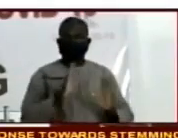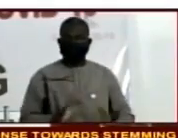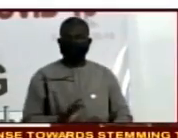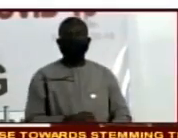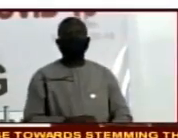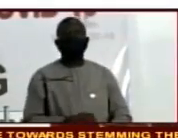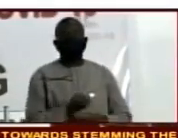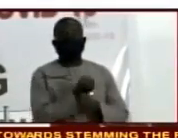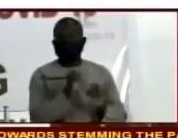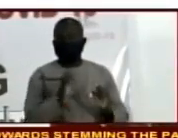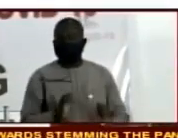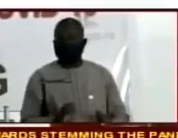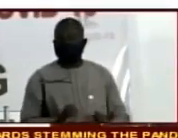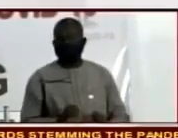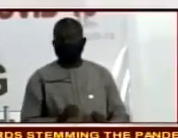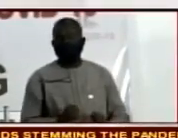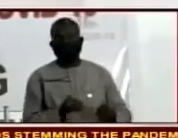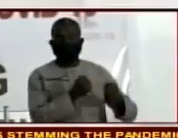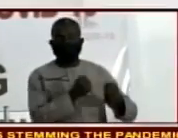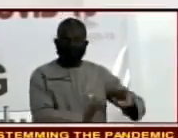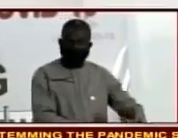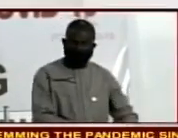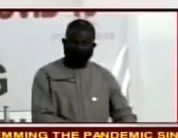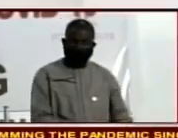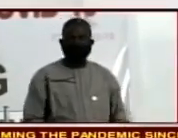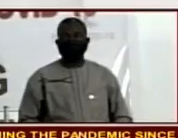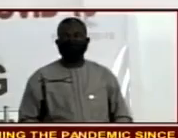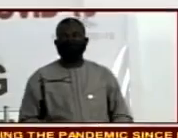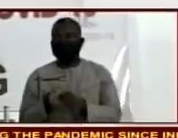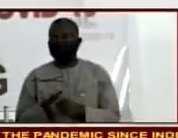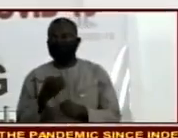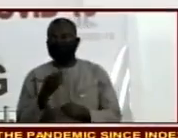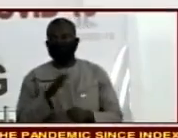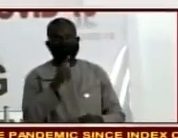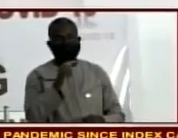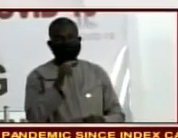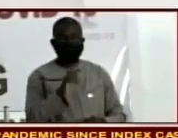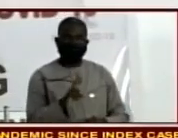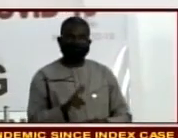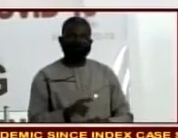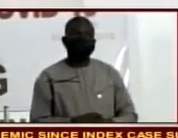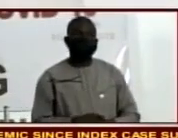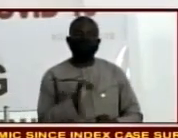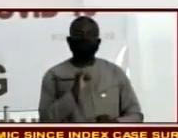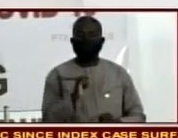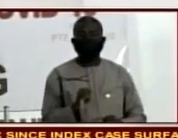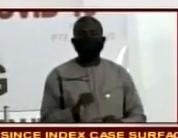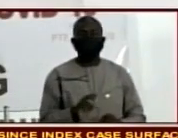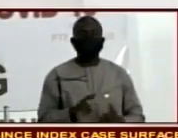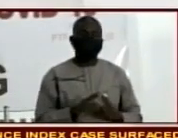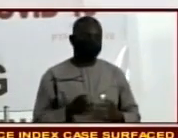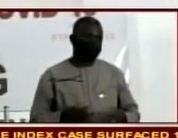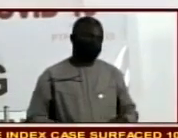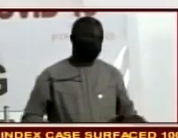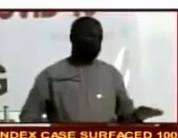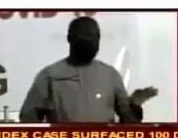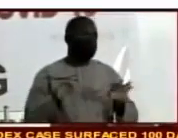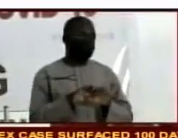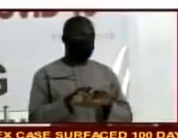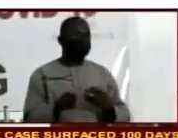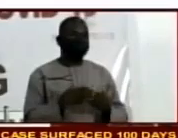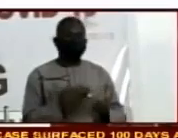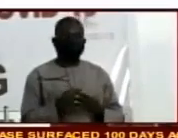safety, security, and efficiency of the sector is extremely important regardless of what is going